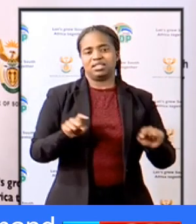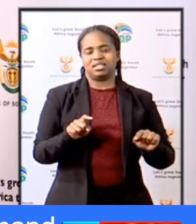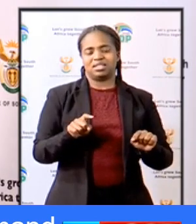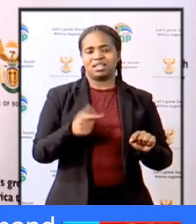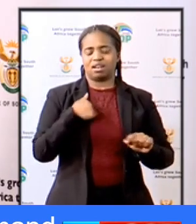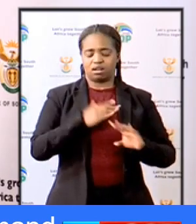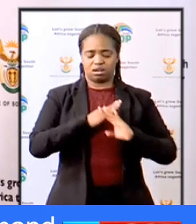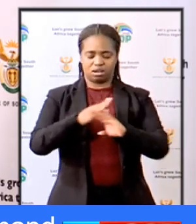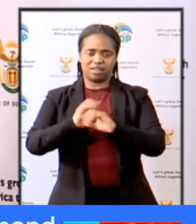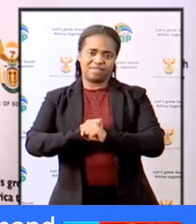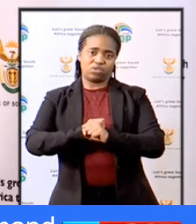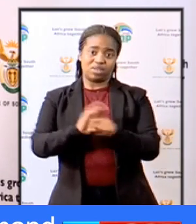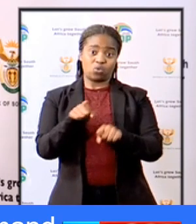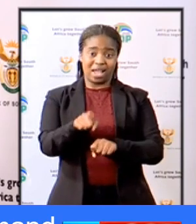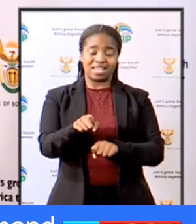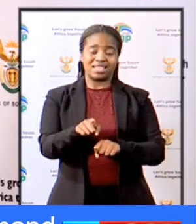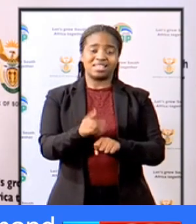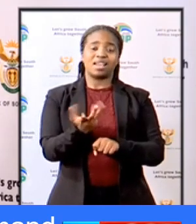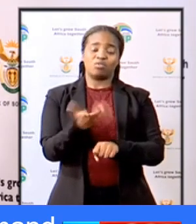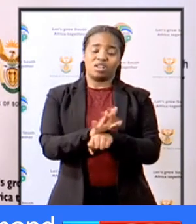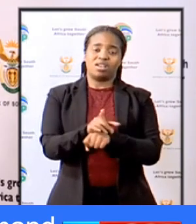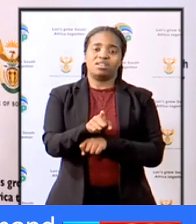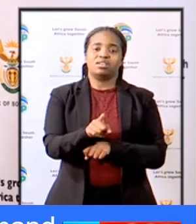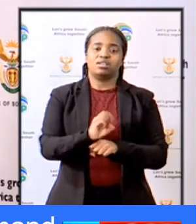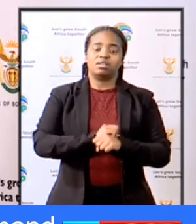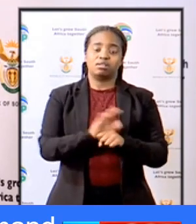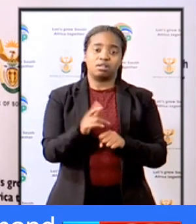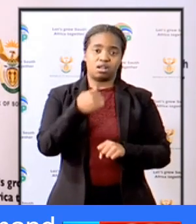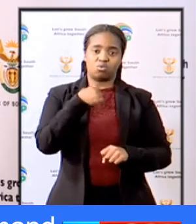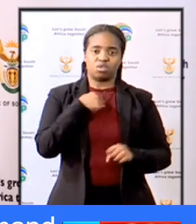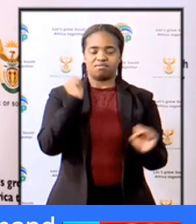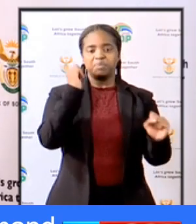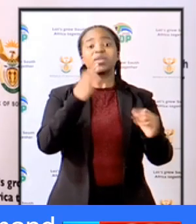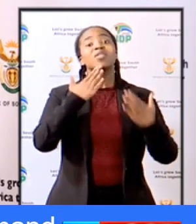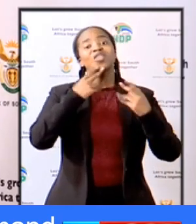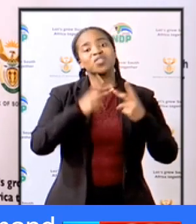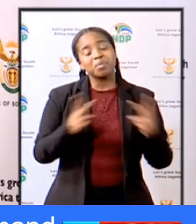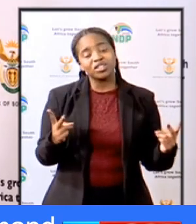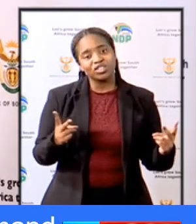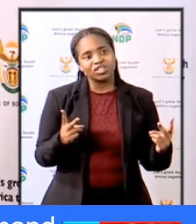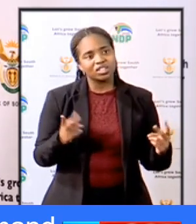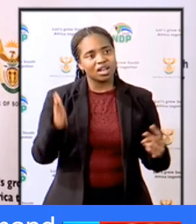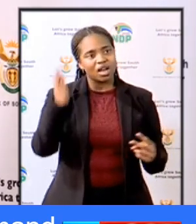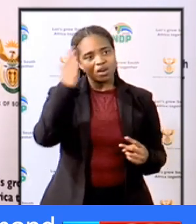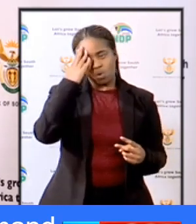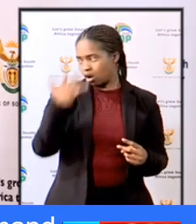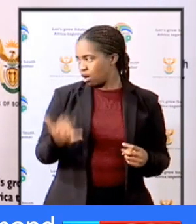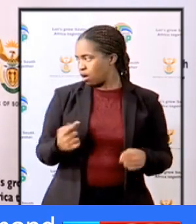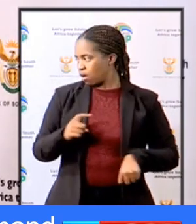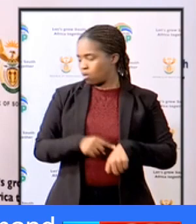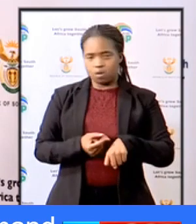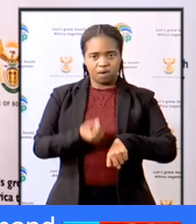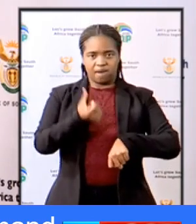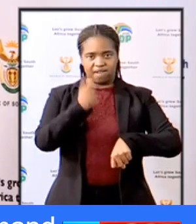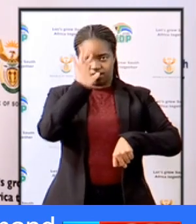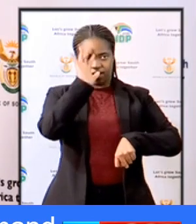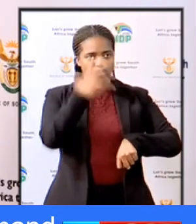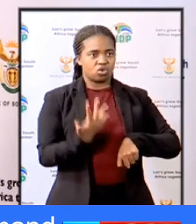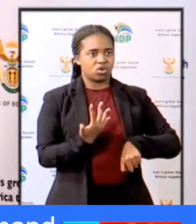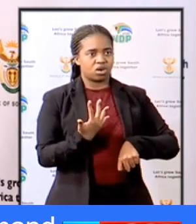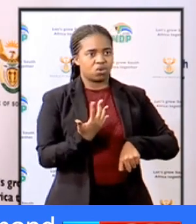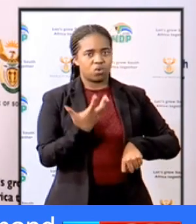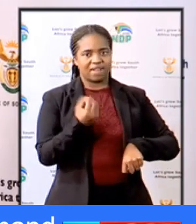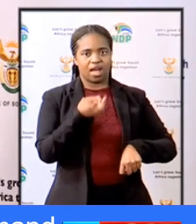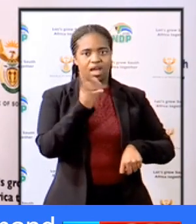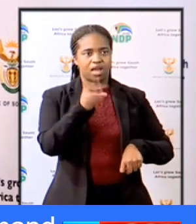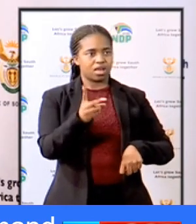against this deadly disease. With these words, thank you very much. I know that it's now almost 5 o'clock. We